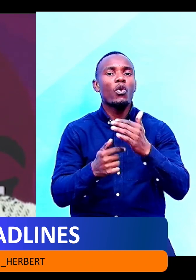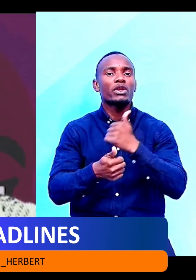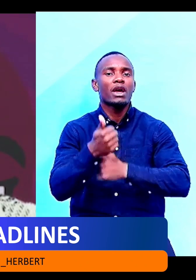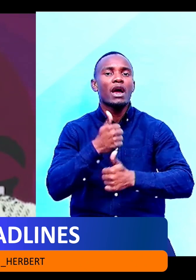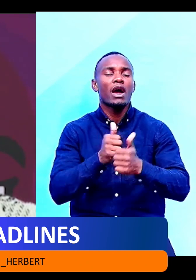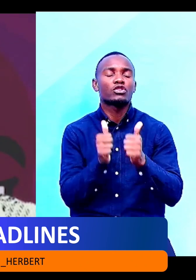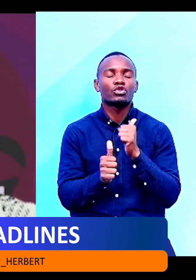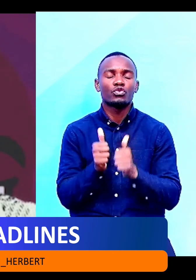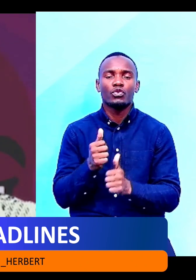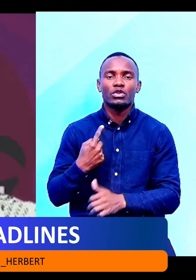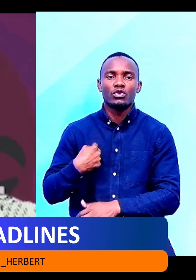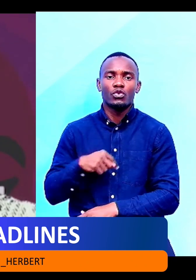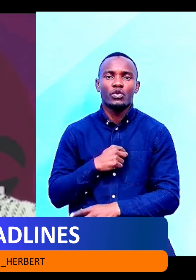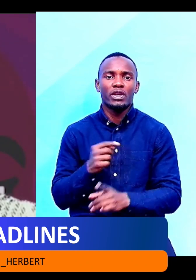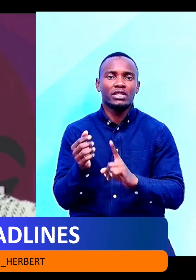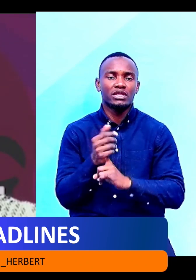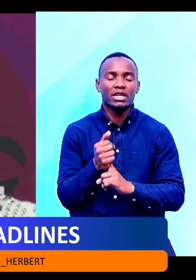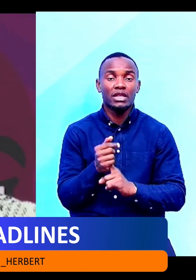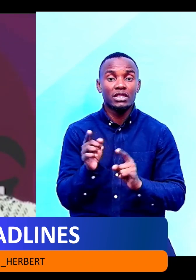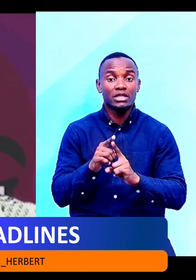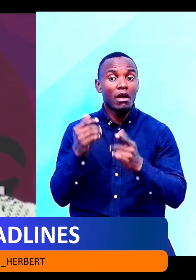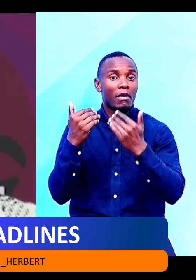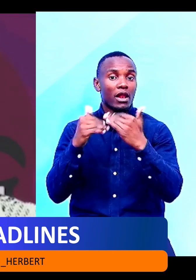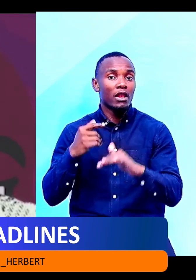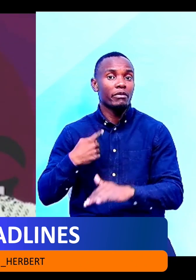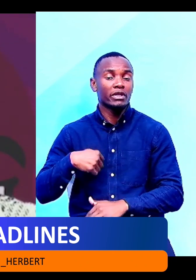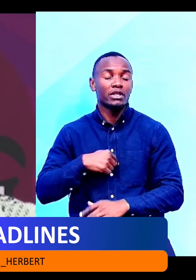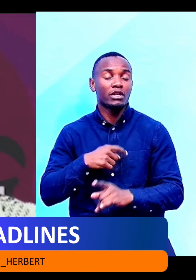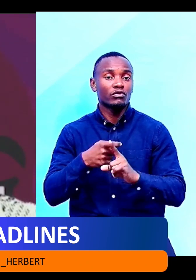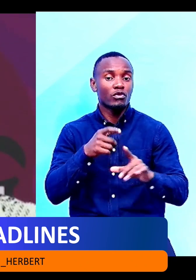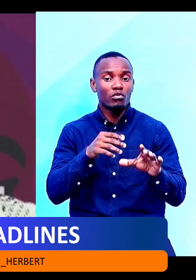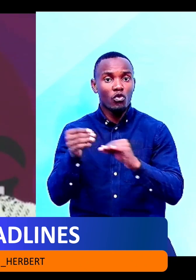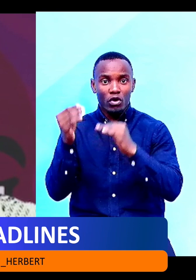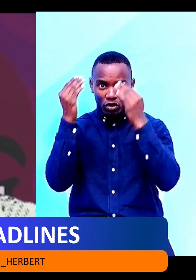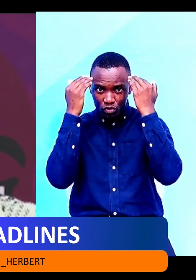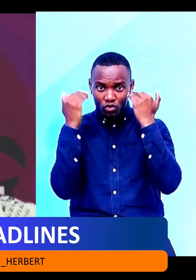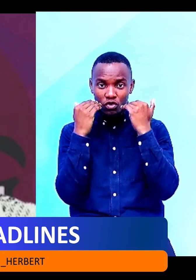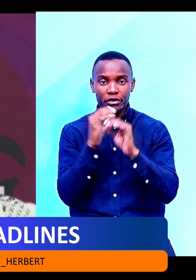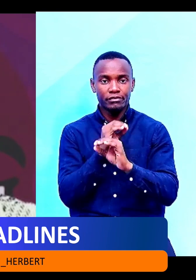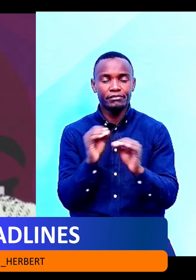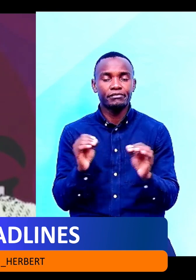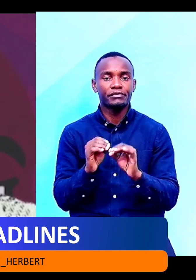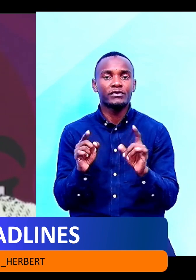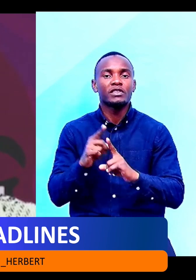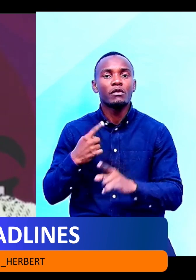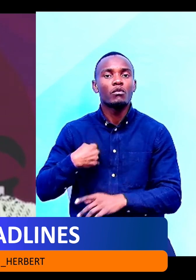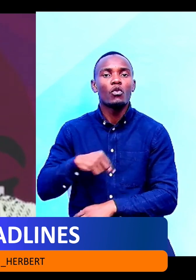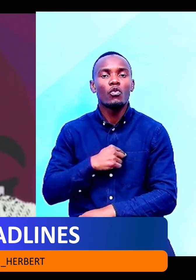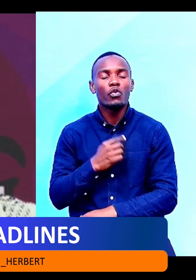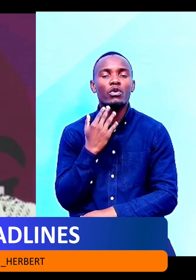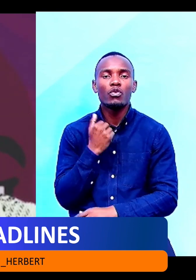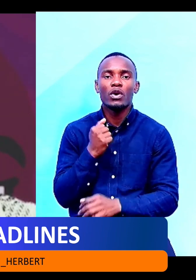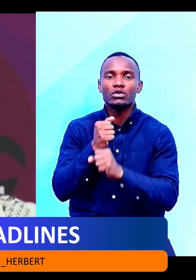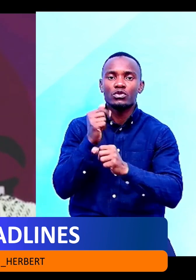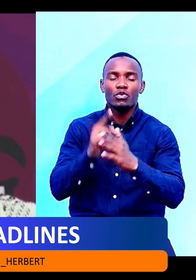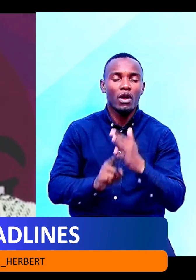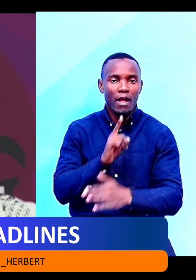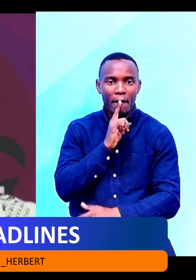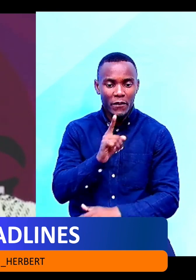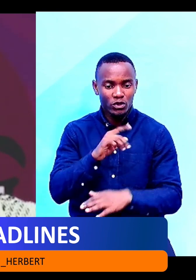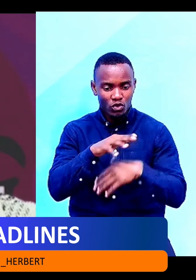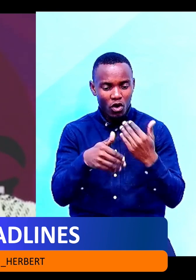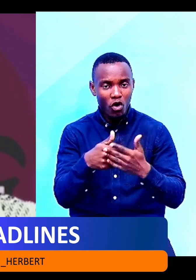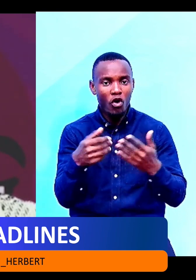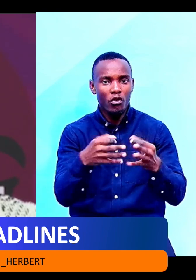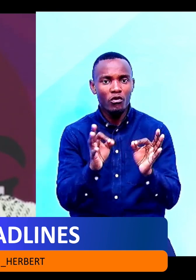limit us to seeking legal redress. We'll be looking at ensuring that the families of those who